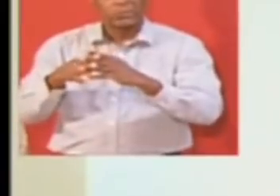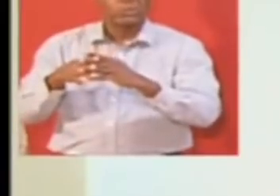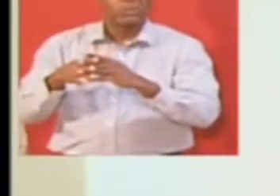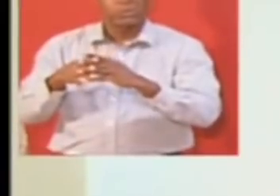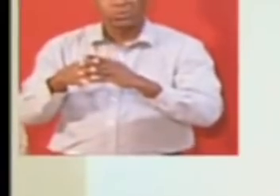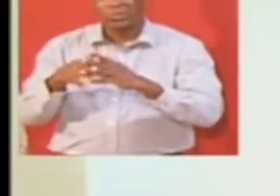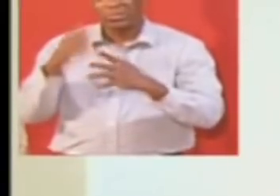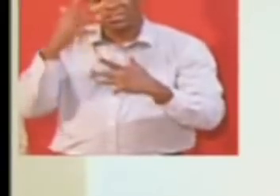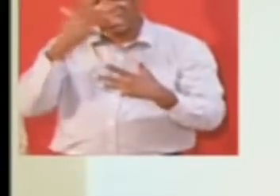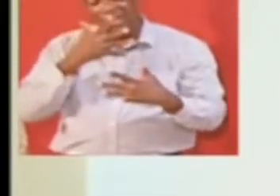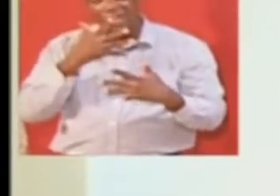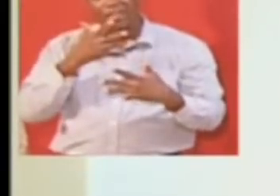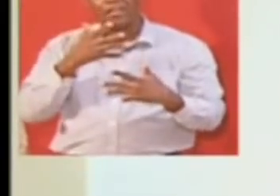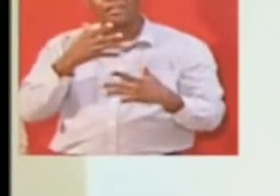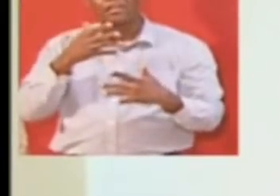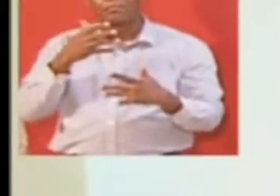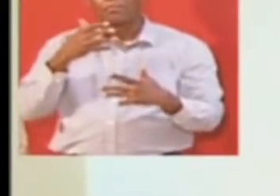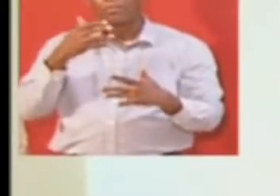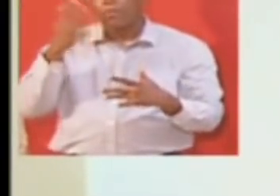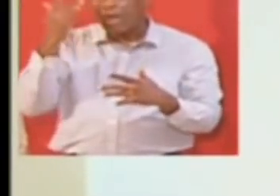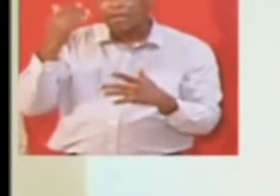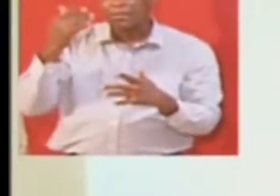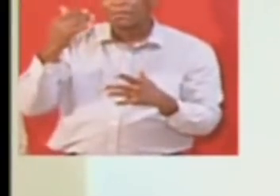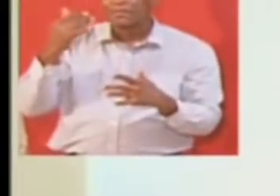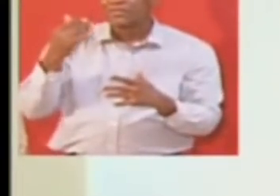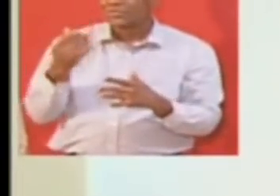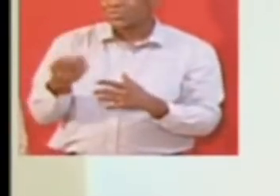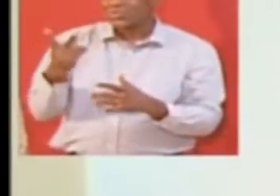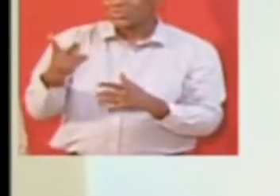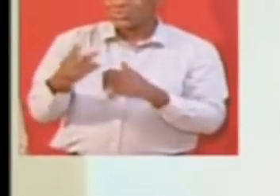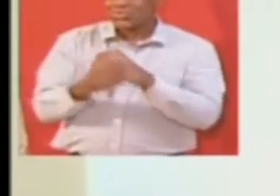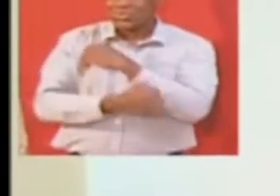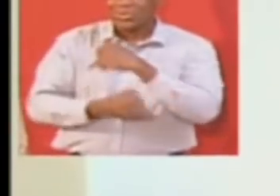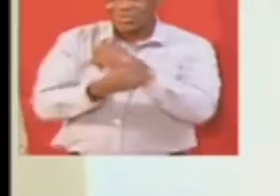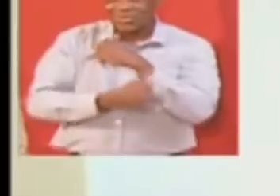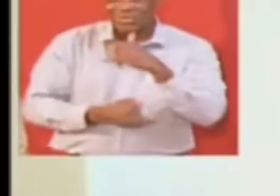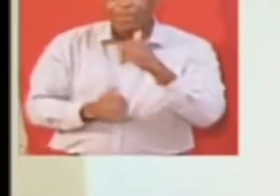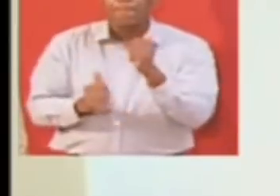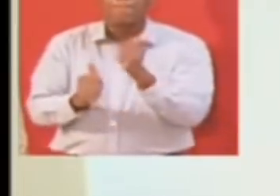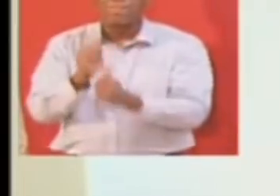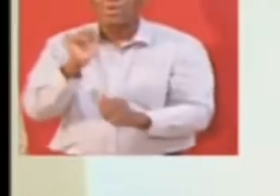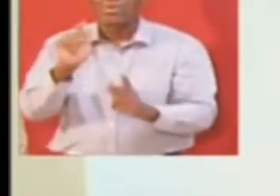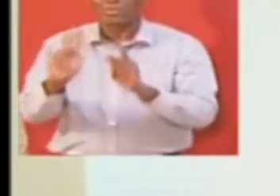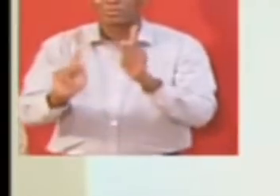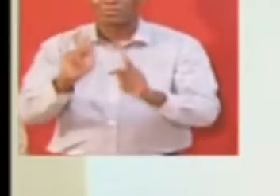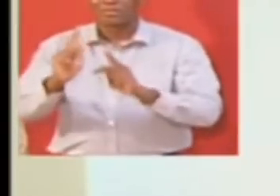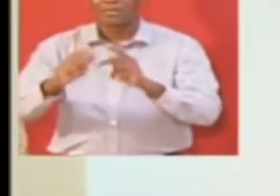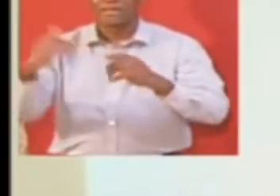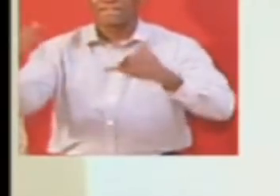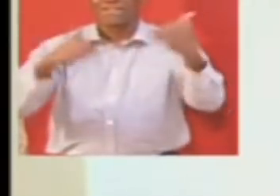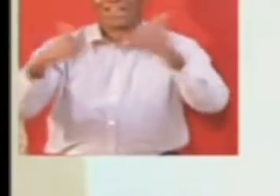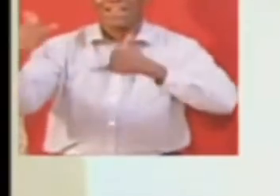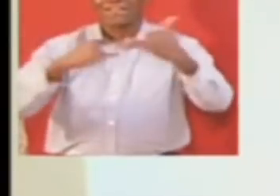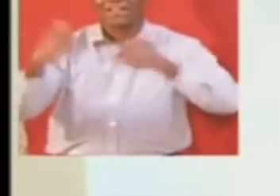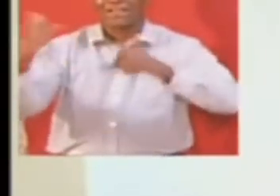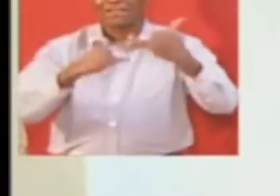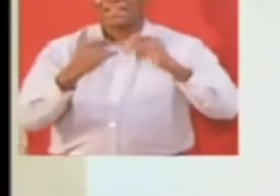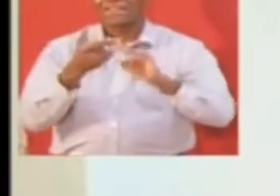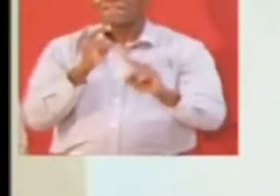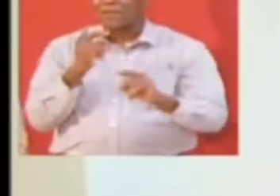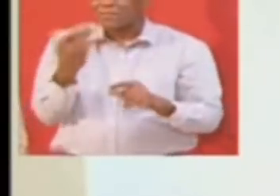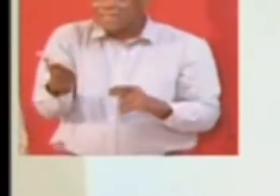us. And then there are low-risk countries where the infection level is lower. And the heads of